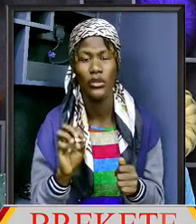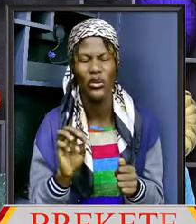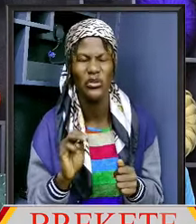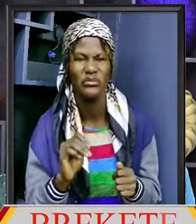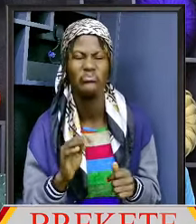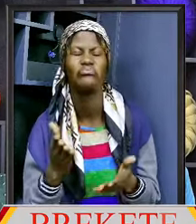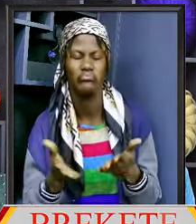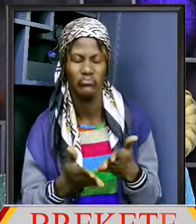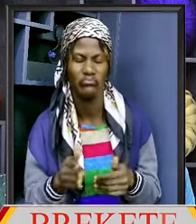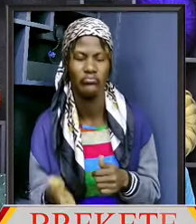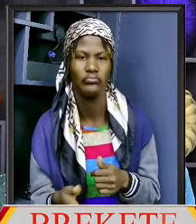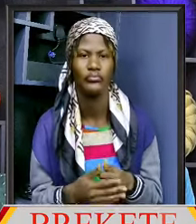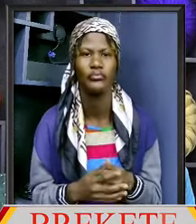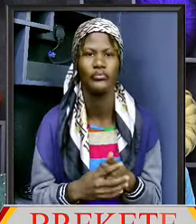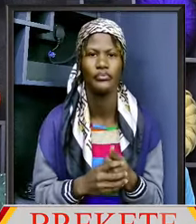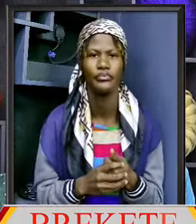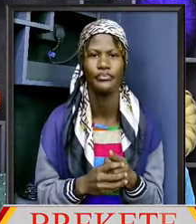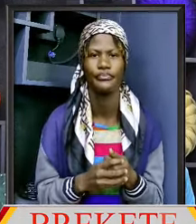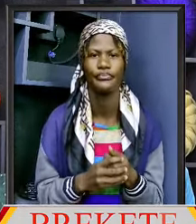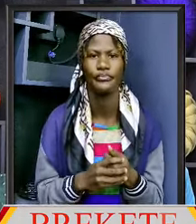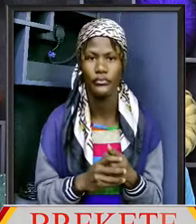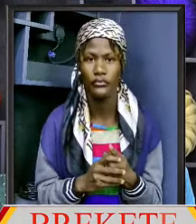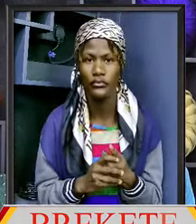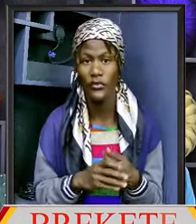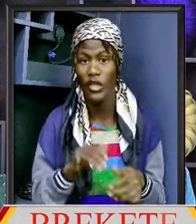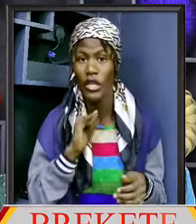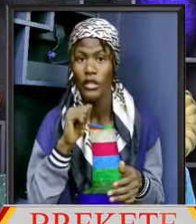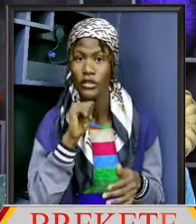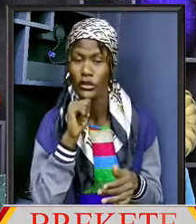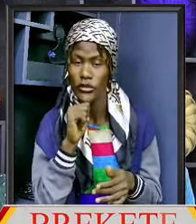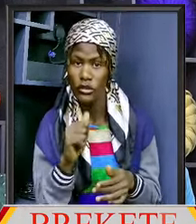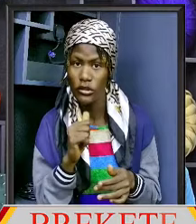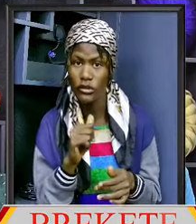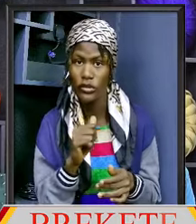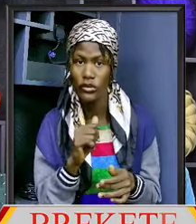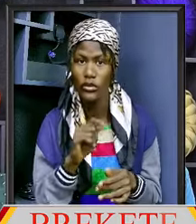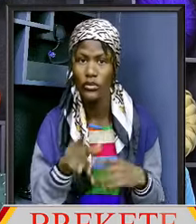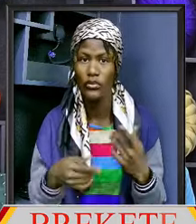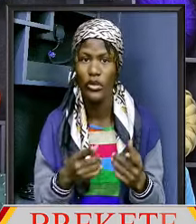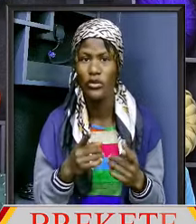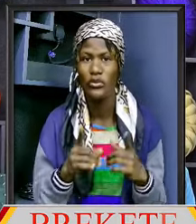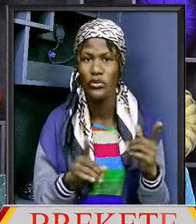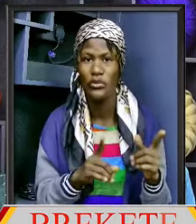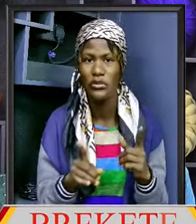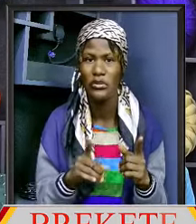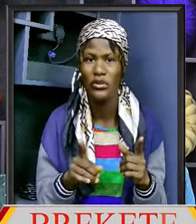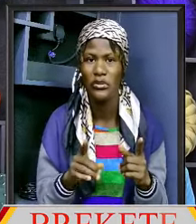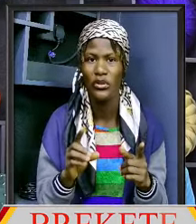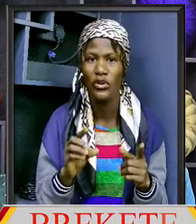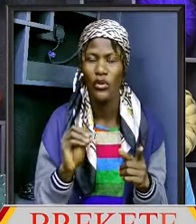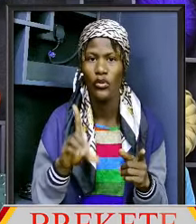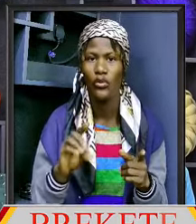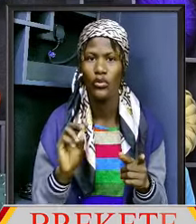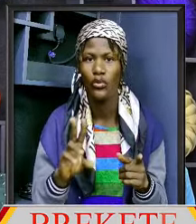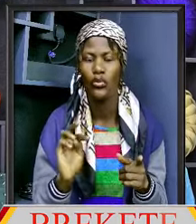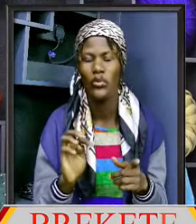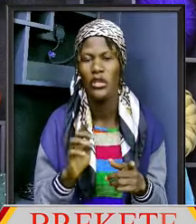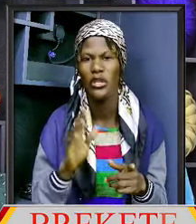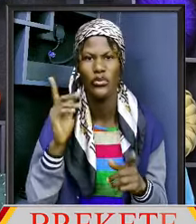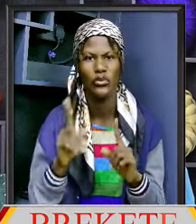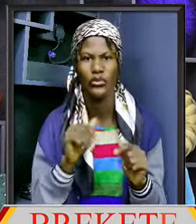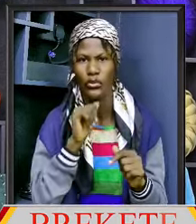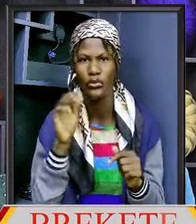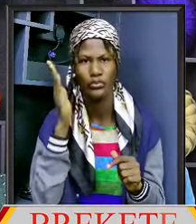The council don't do one. So no be way you go say you go do a Oluwole, we no go know. We go know. Okay. Another one be